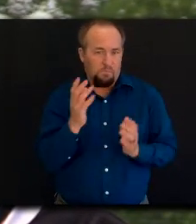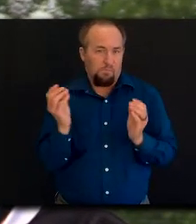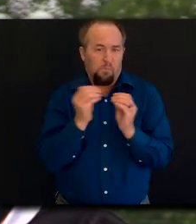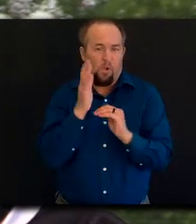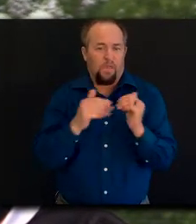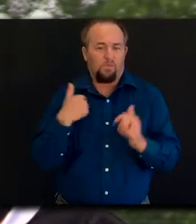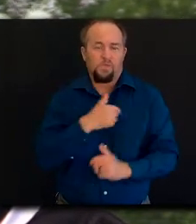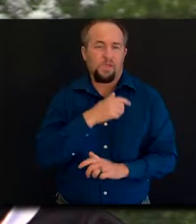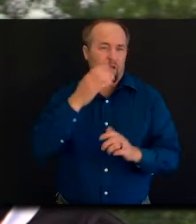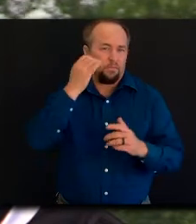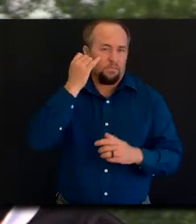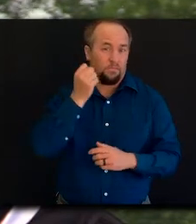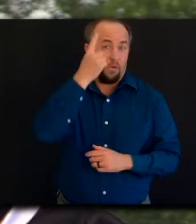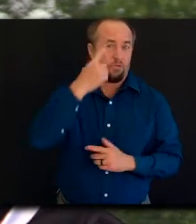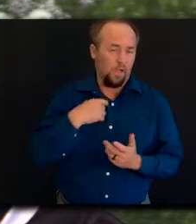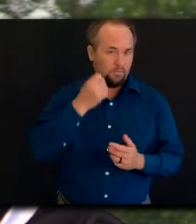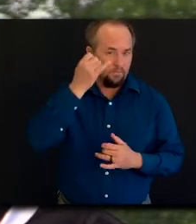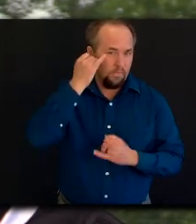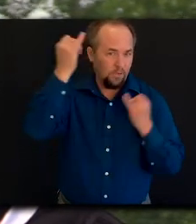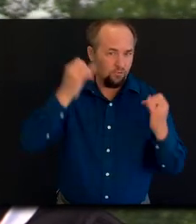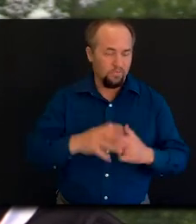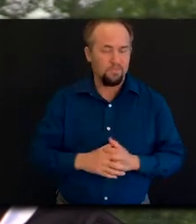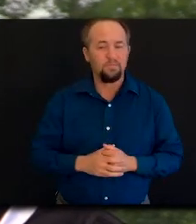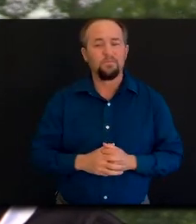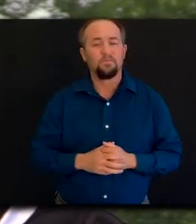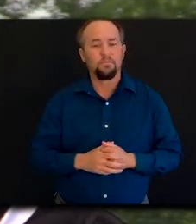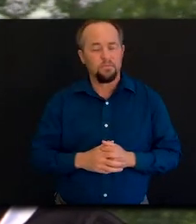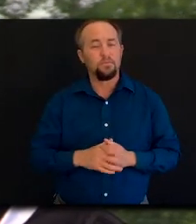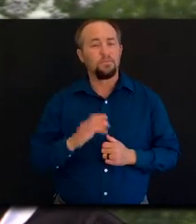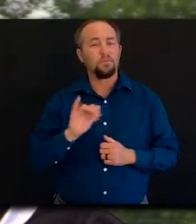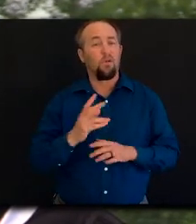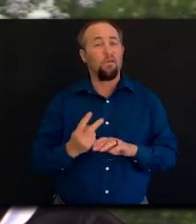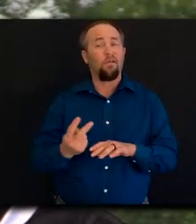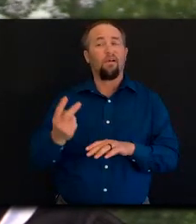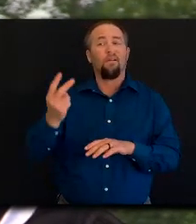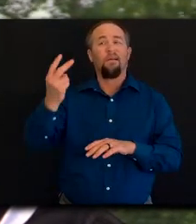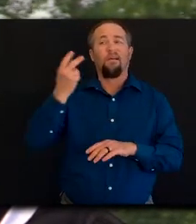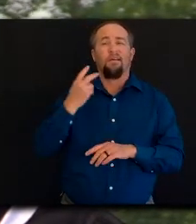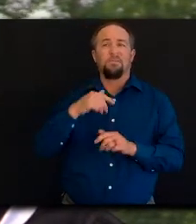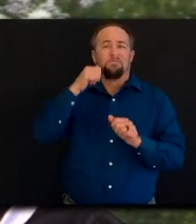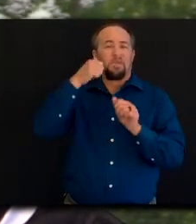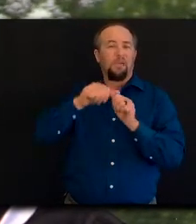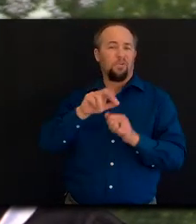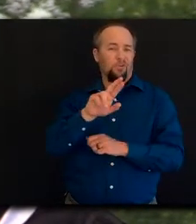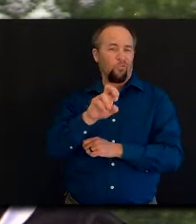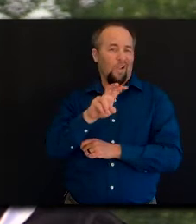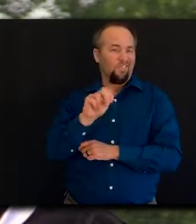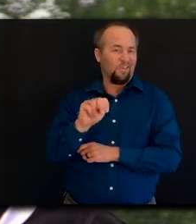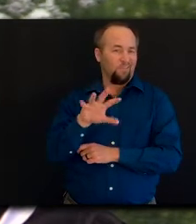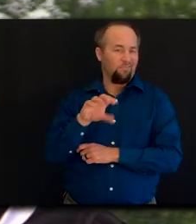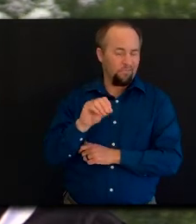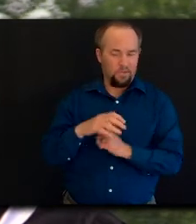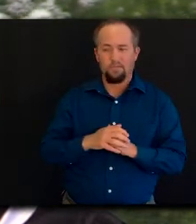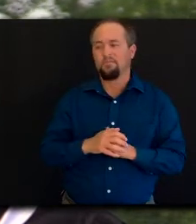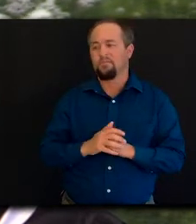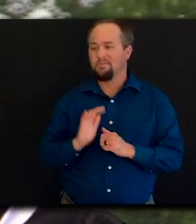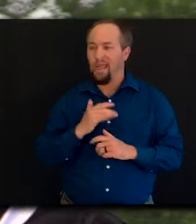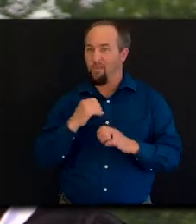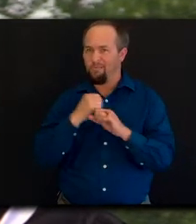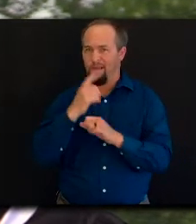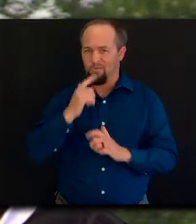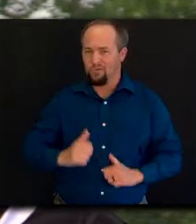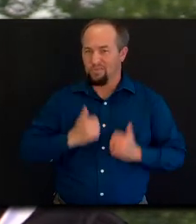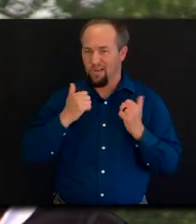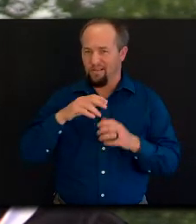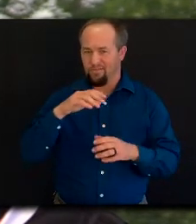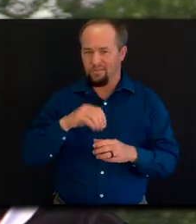So, although today we will be leaving behind our fond memories of Raven 50, our fight for survival in the